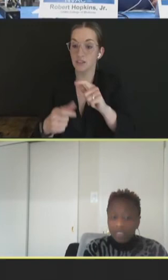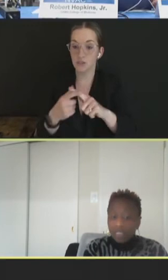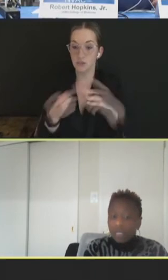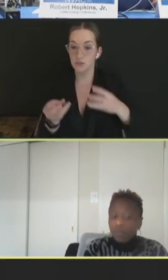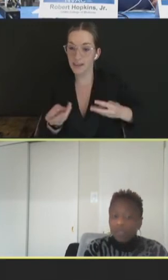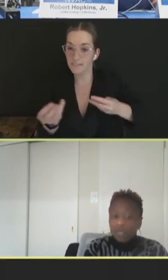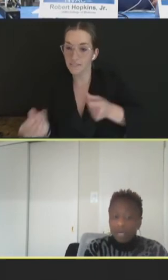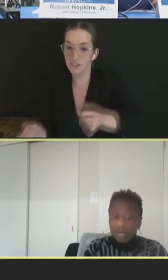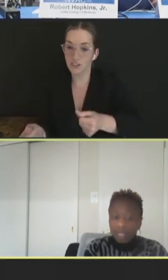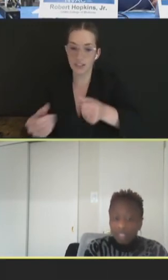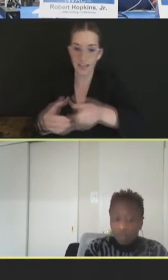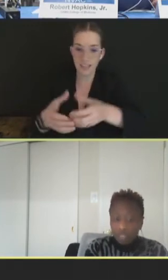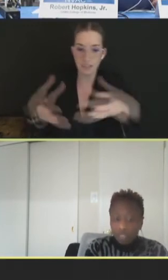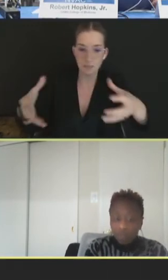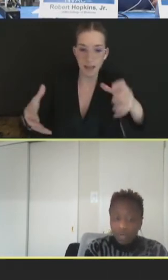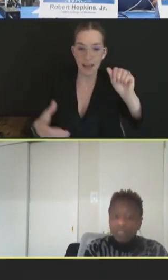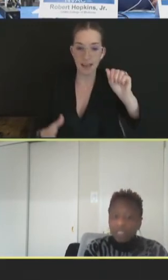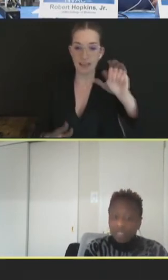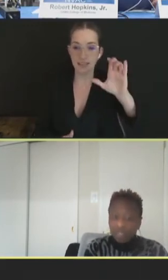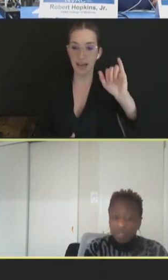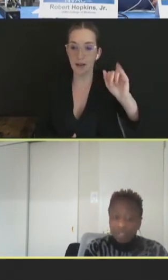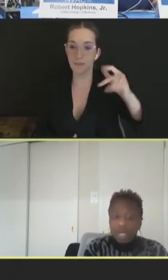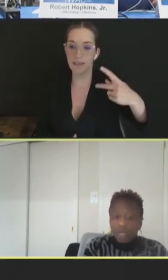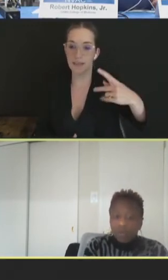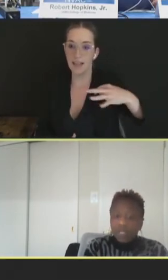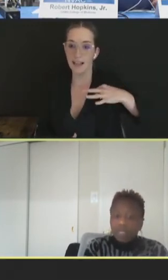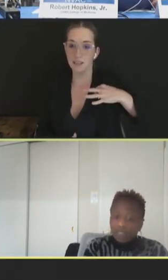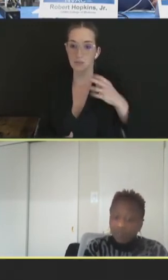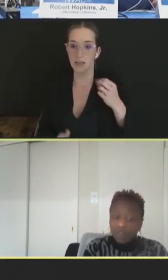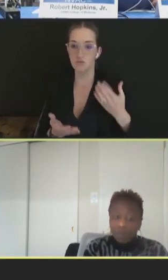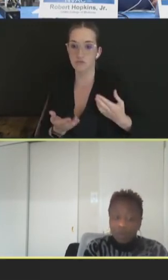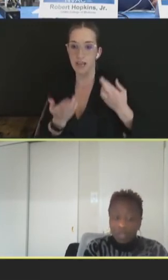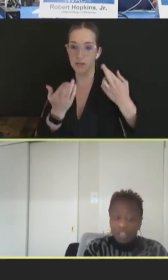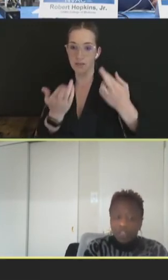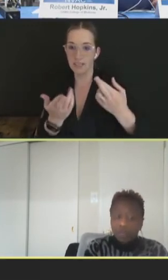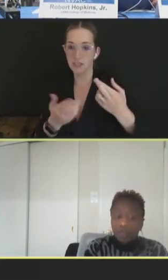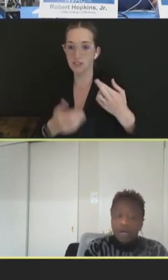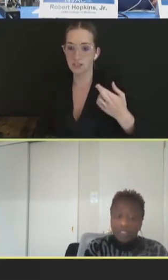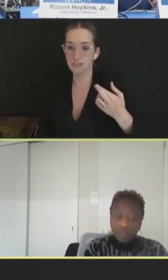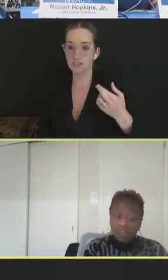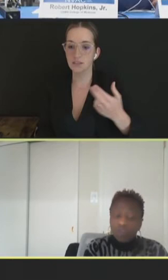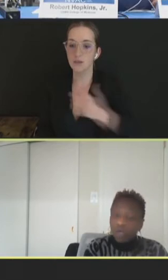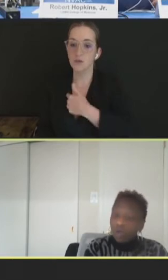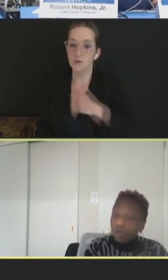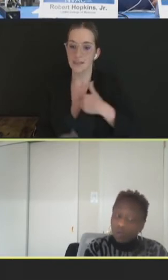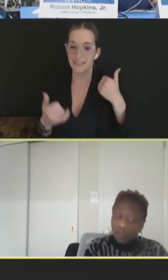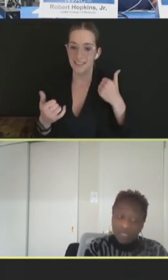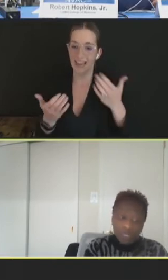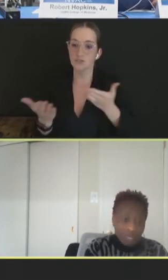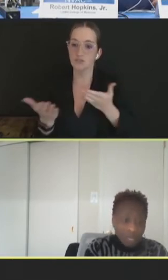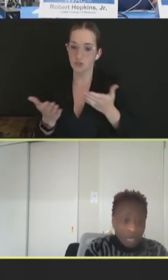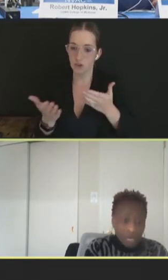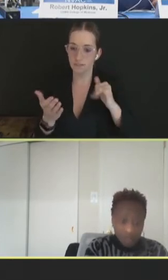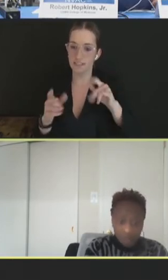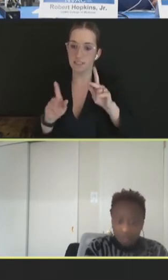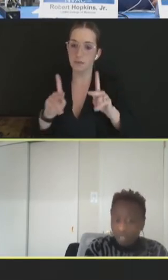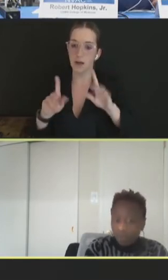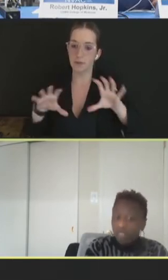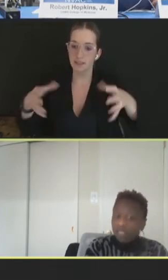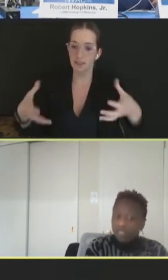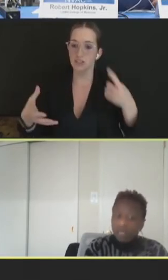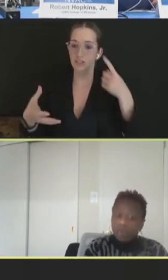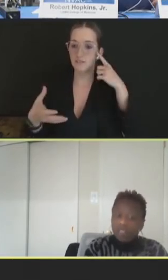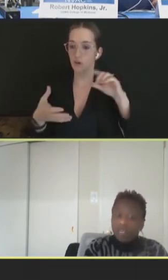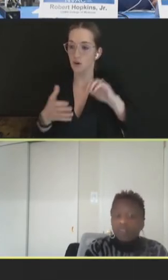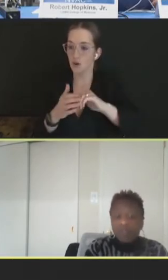expanded ACIP eligibility recommendations within our service population for adult pneumococcal vaccine, zoster, as